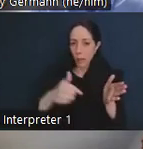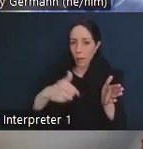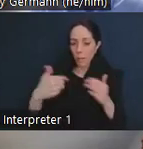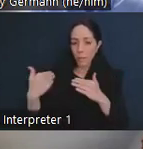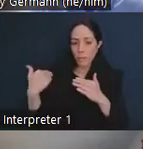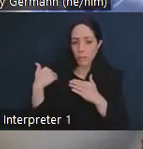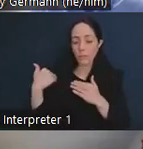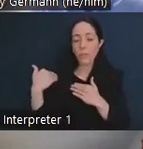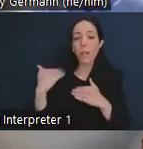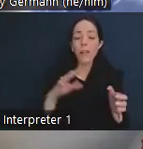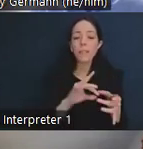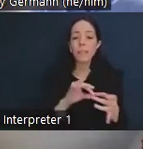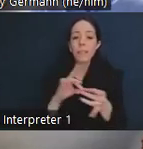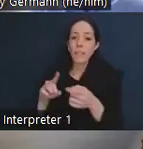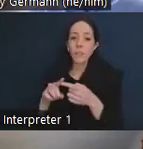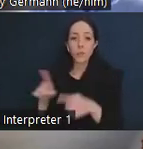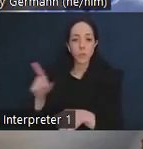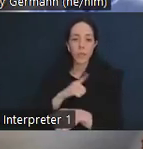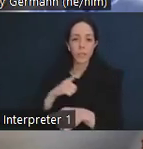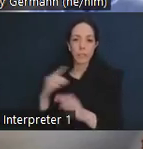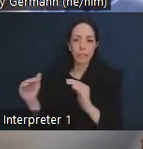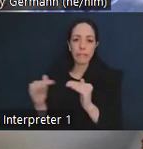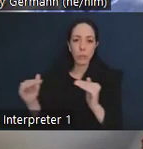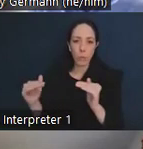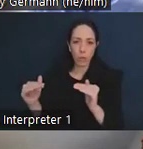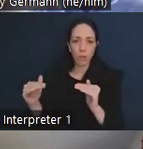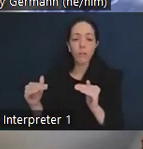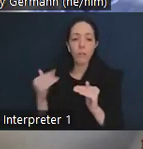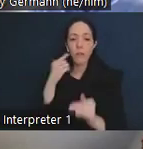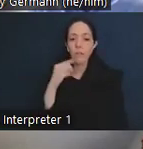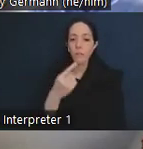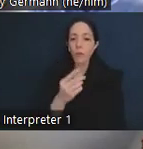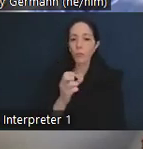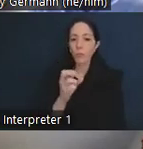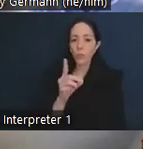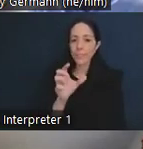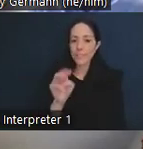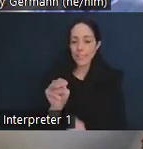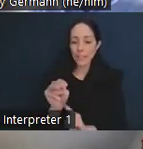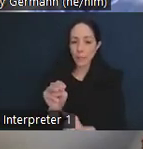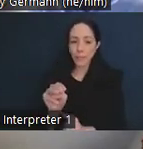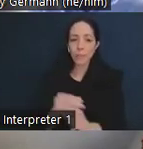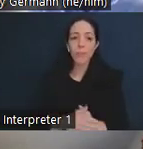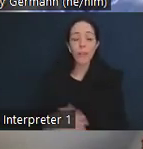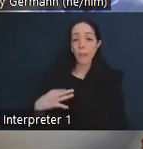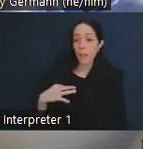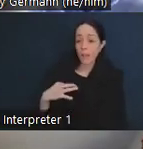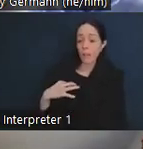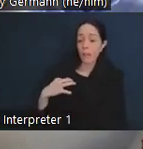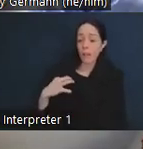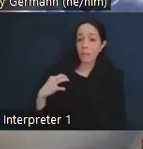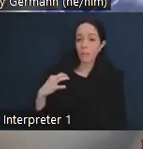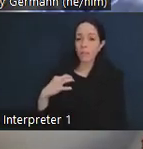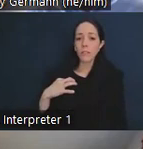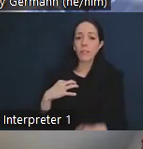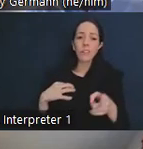amount that legislators get as a per diem. So eligibility, and this is, you know, for anybody